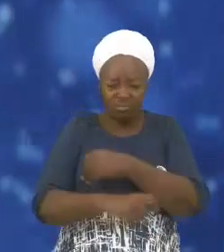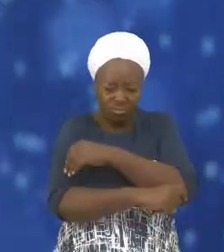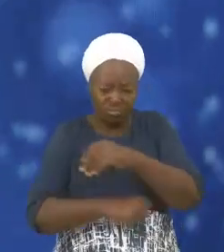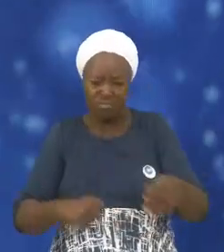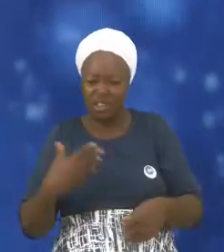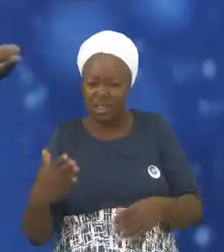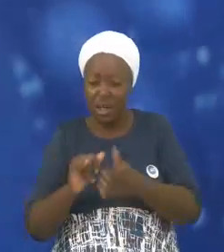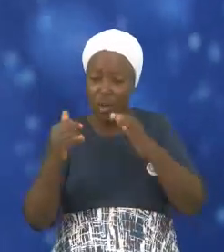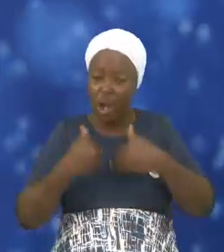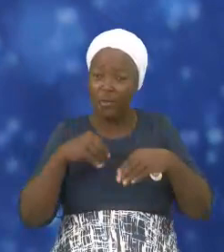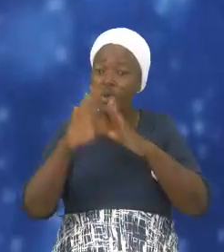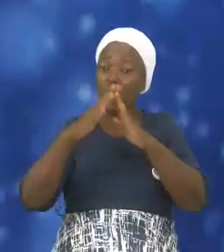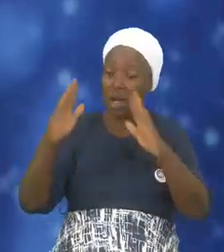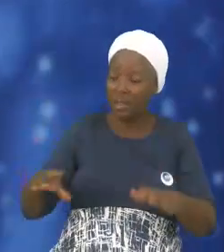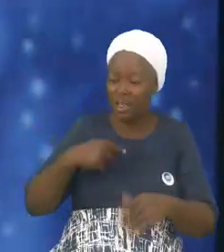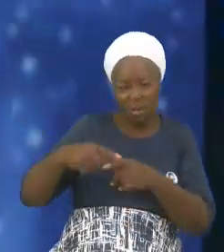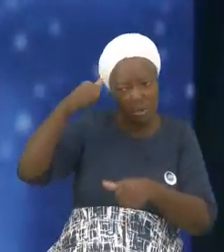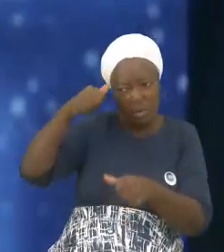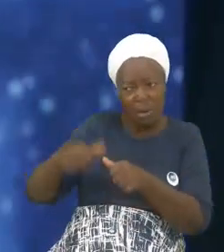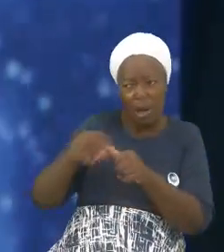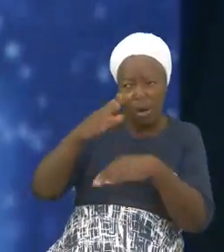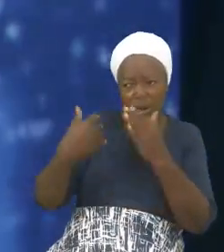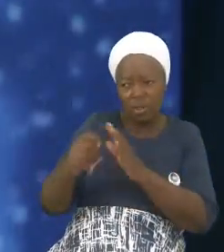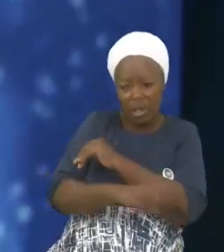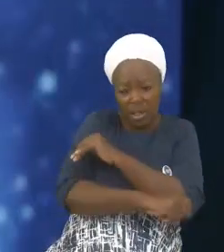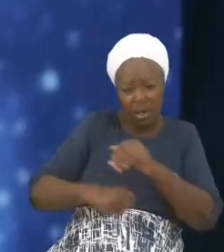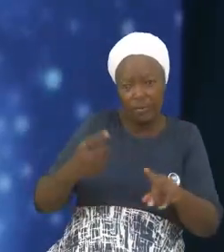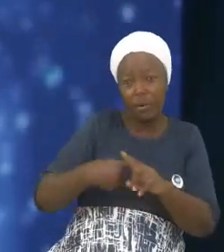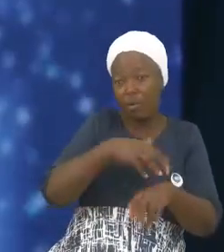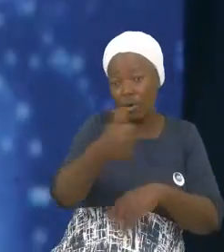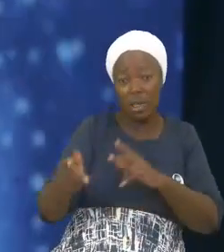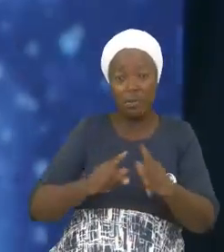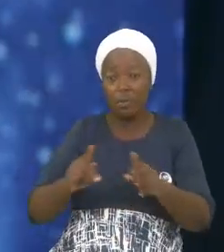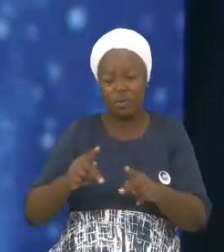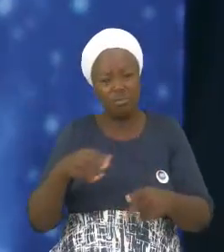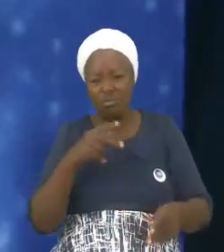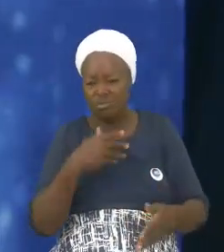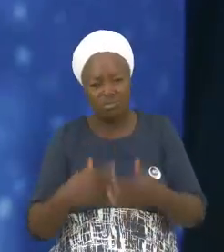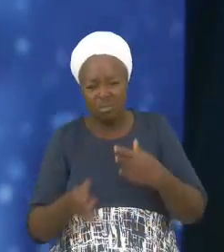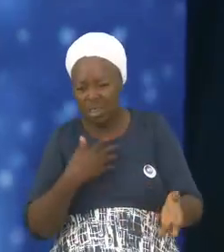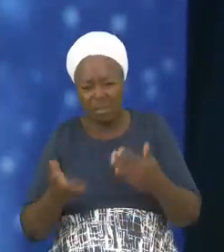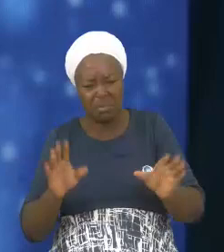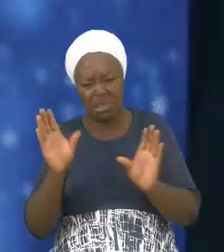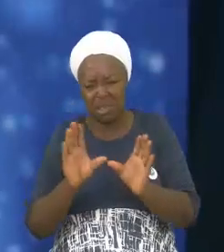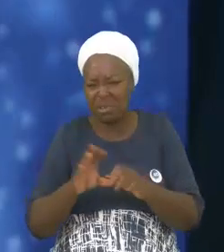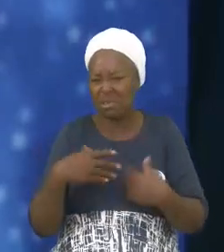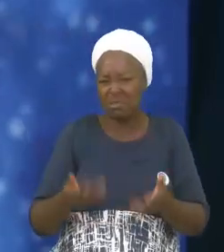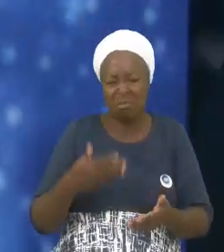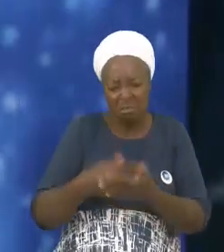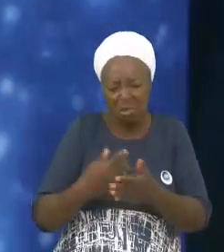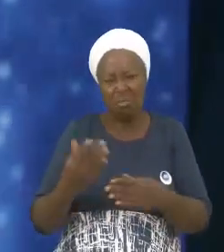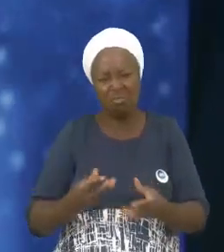in your house. And you remember what you have stolen from other people, whatever certificate or money or land